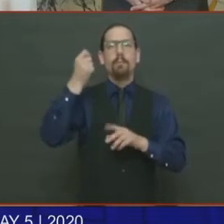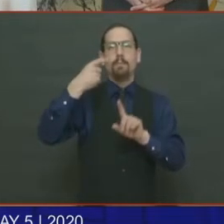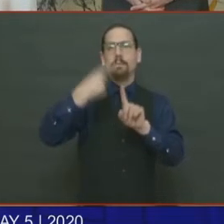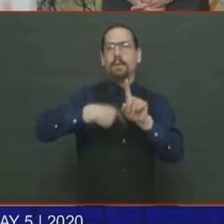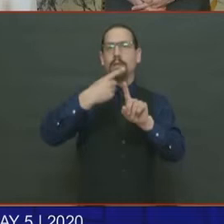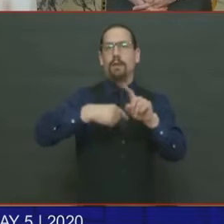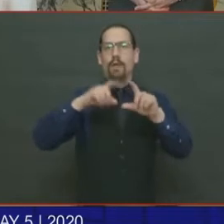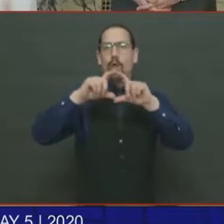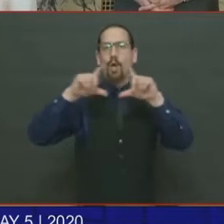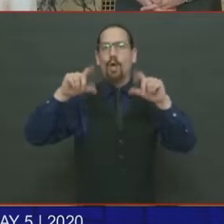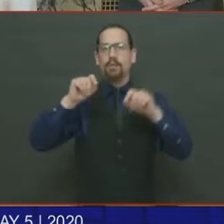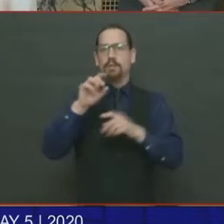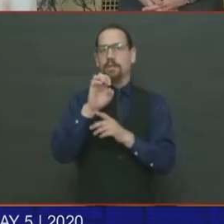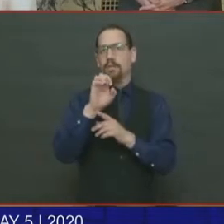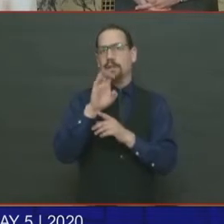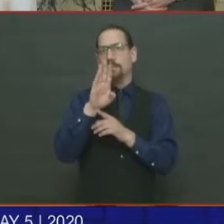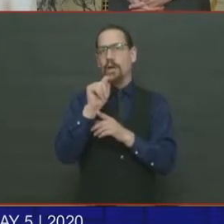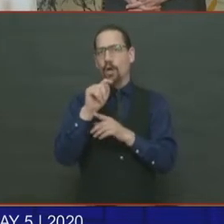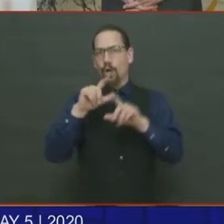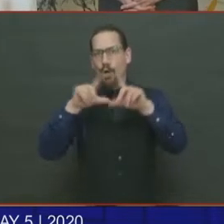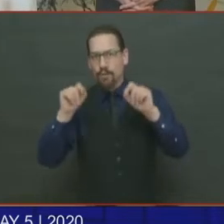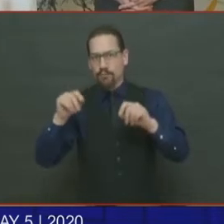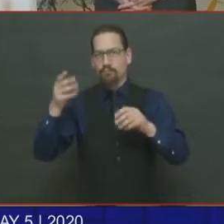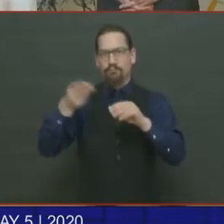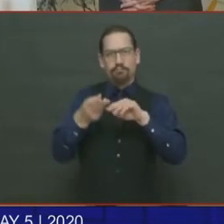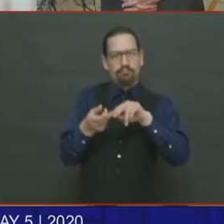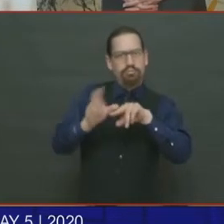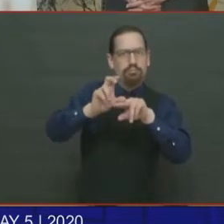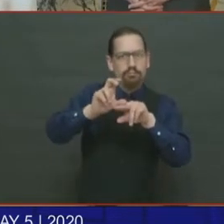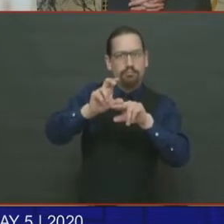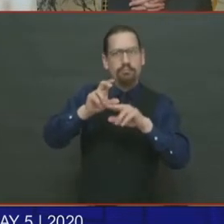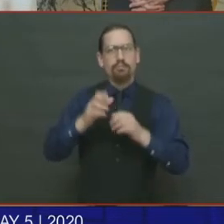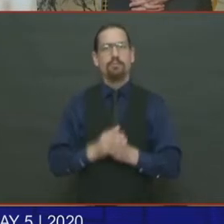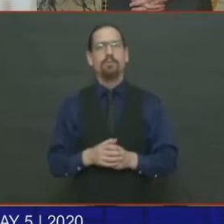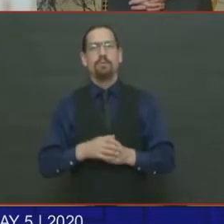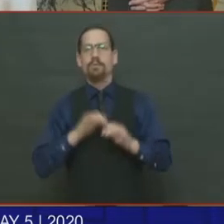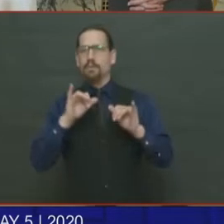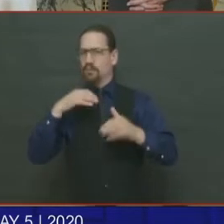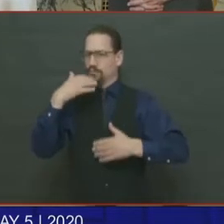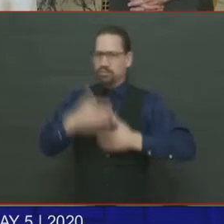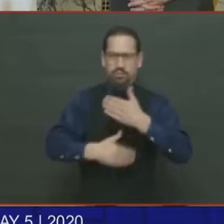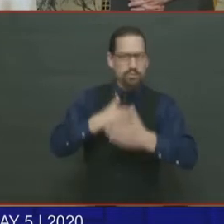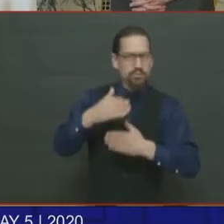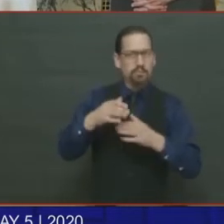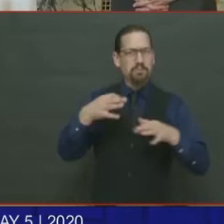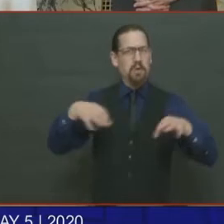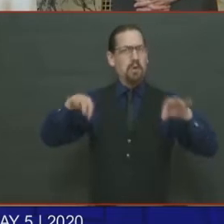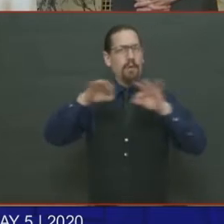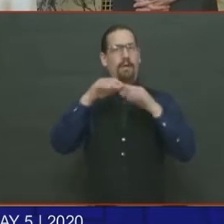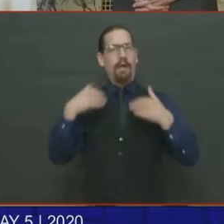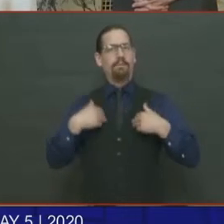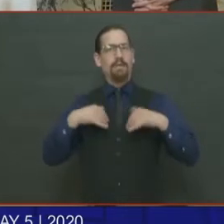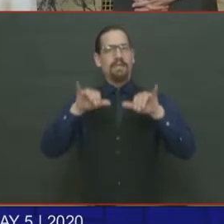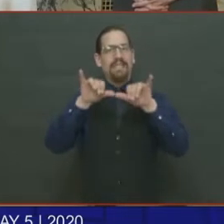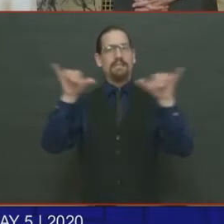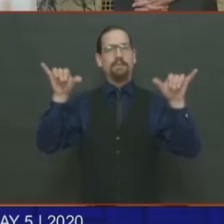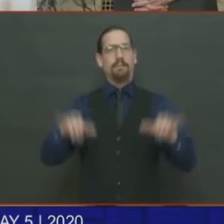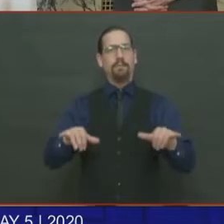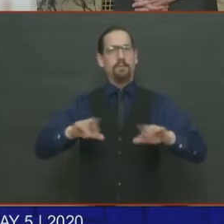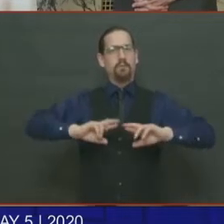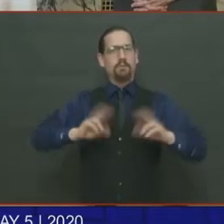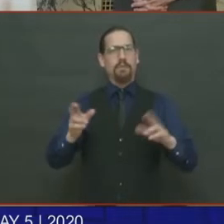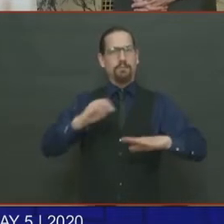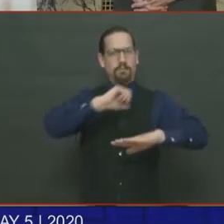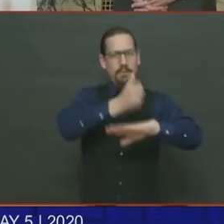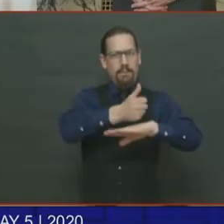our enemy as we deal with this virus. So, you know, we obviously have discipline and transparency, but speed